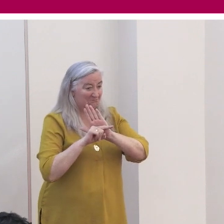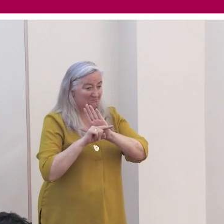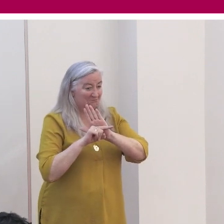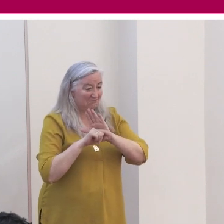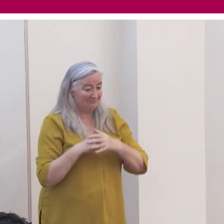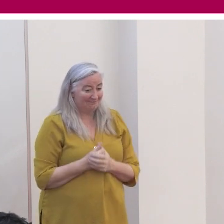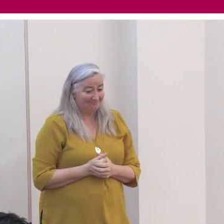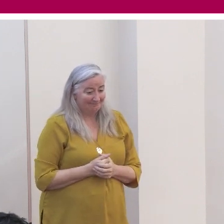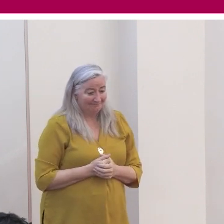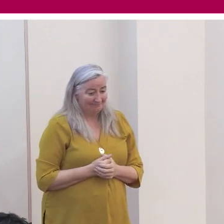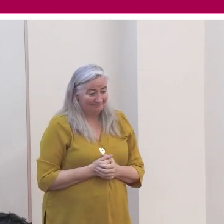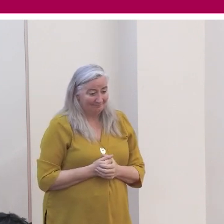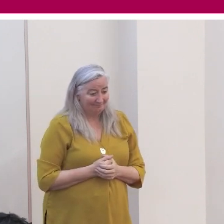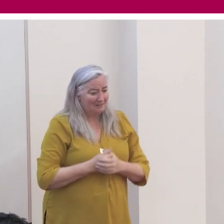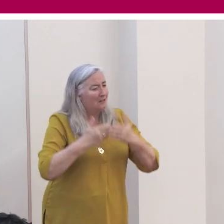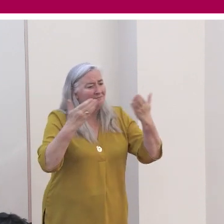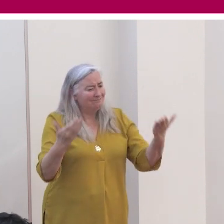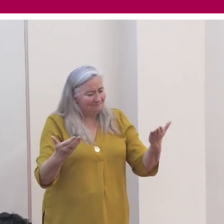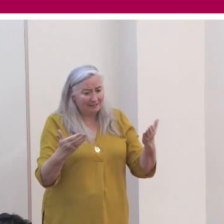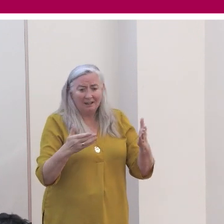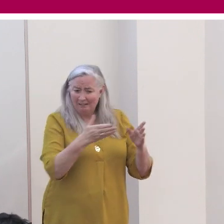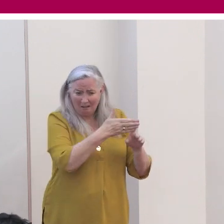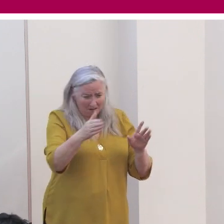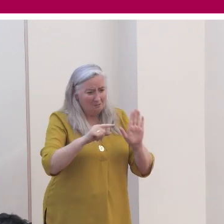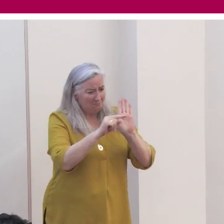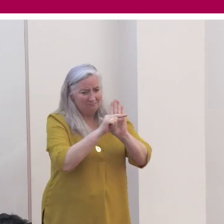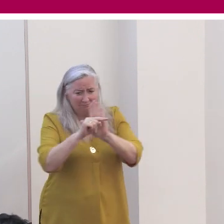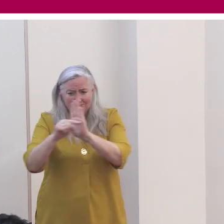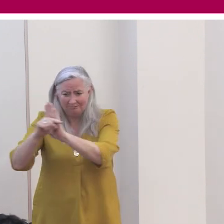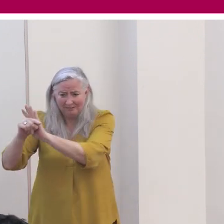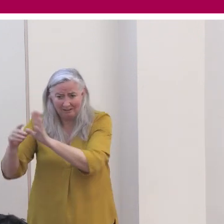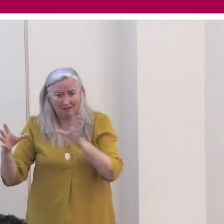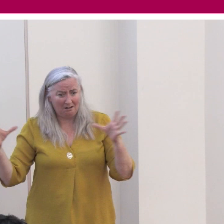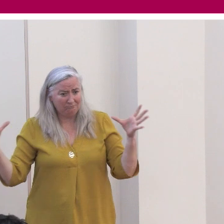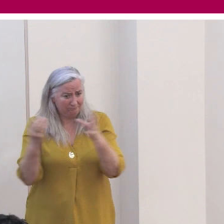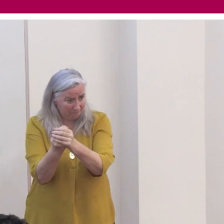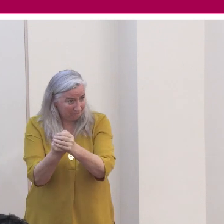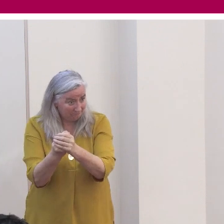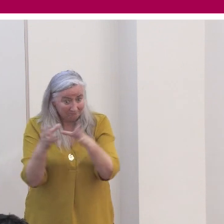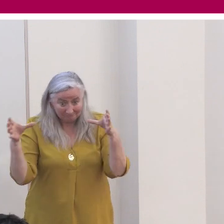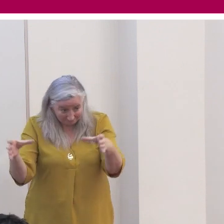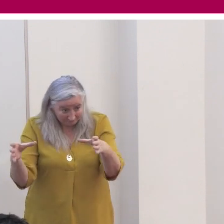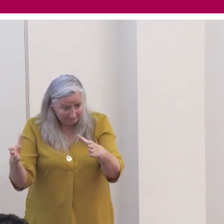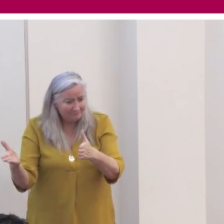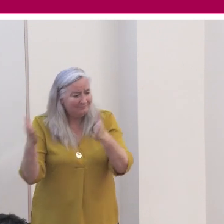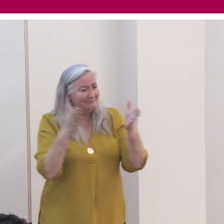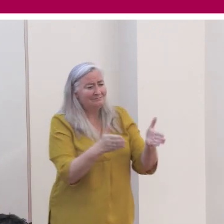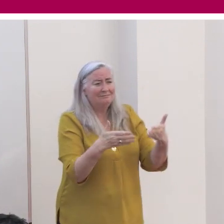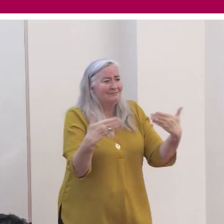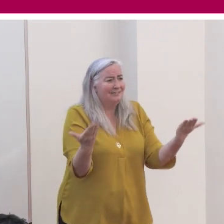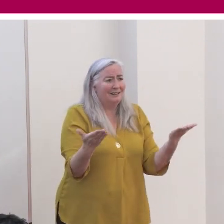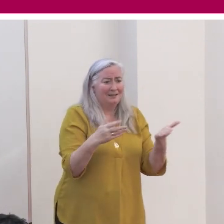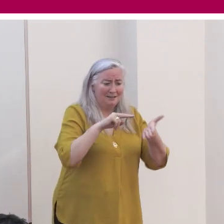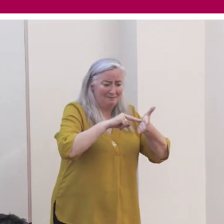they, the police investigators, asked me if I understand, and I said yes. because I was embarrassed to say no. I was